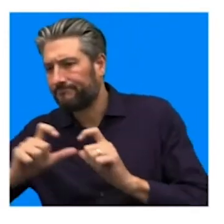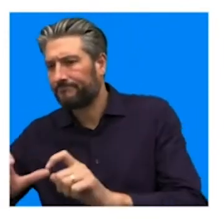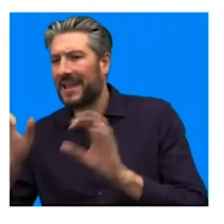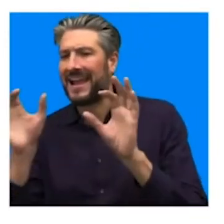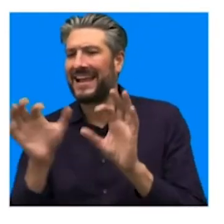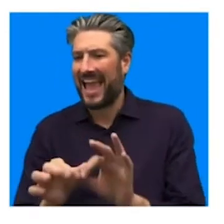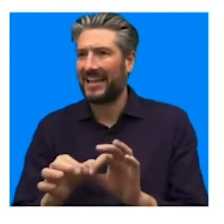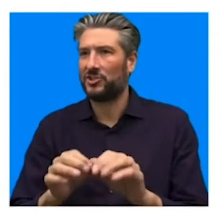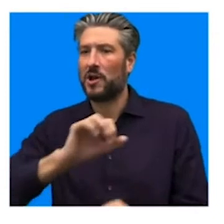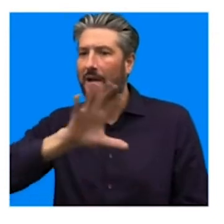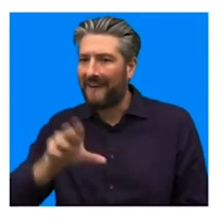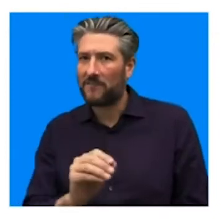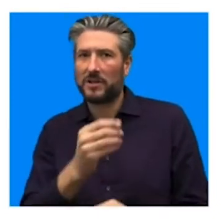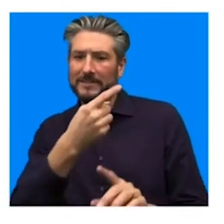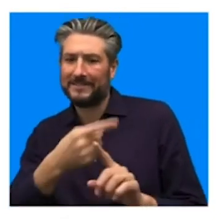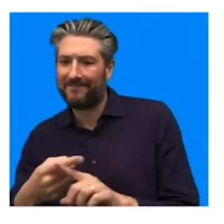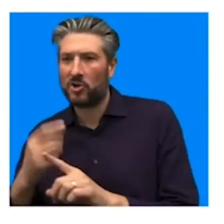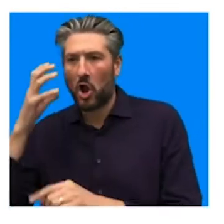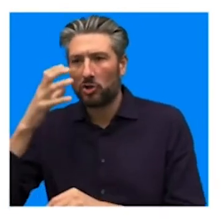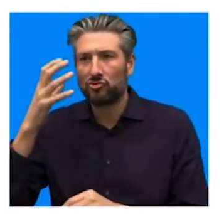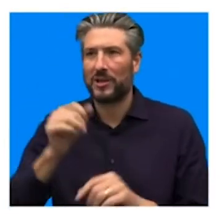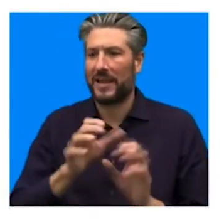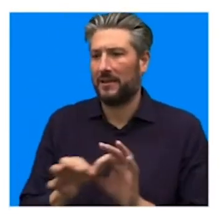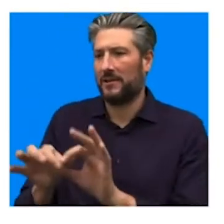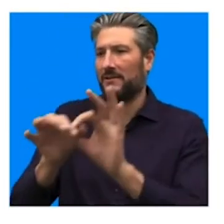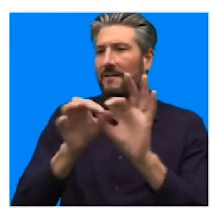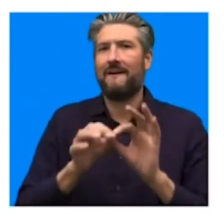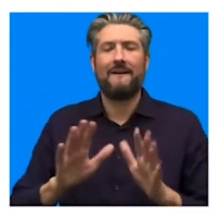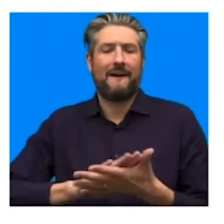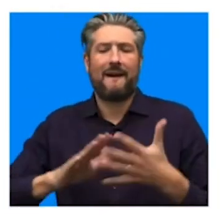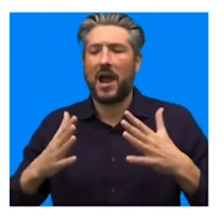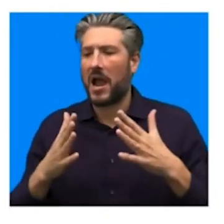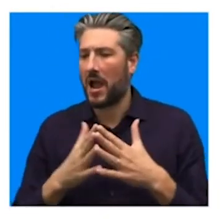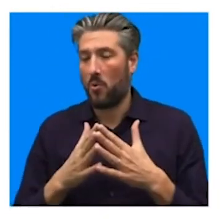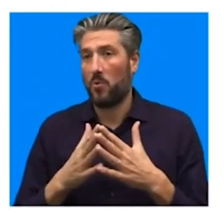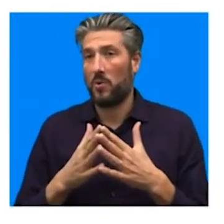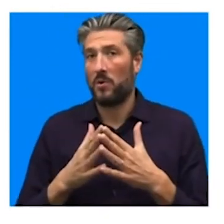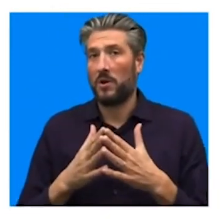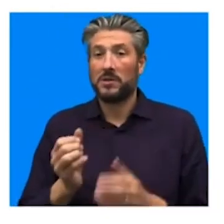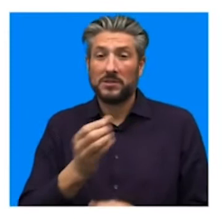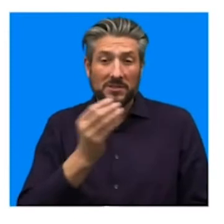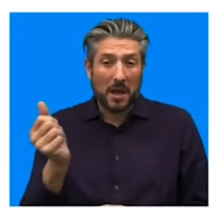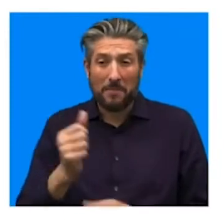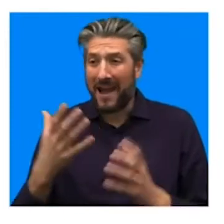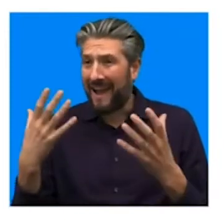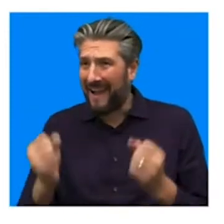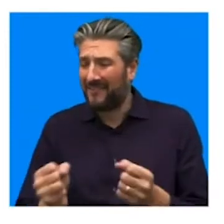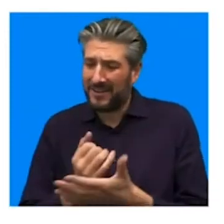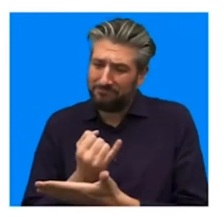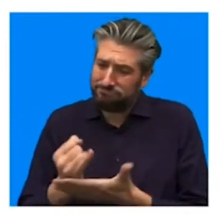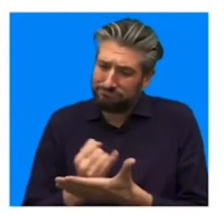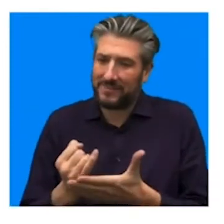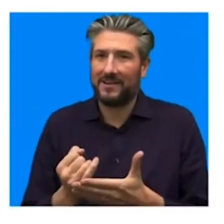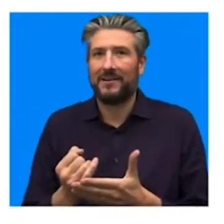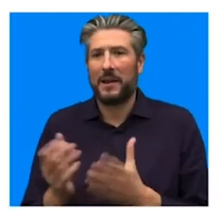countries, because sometimes technology is an issue. You will find some people have very low bandwidth, but they want to participate. So how do we keep